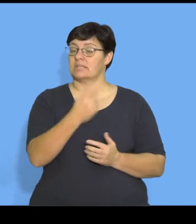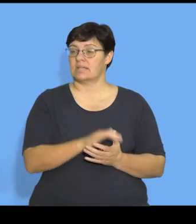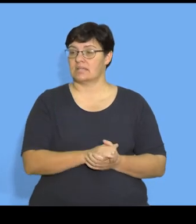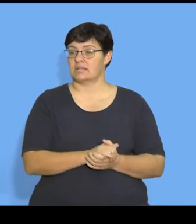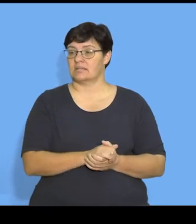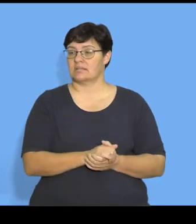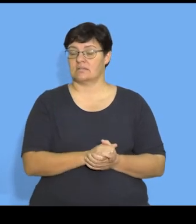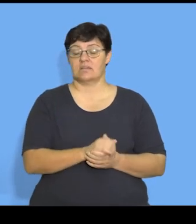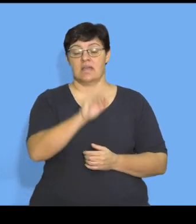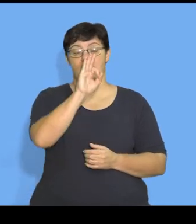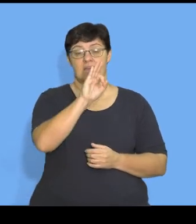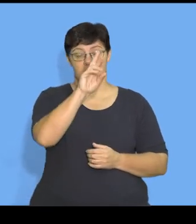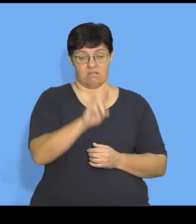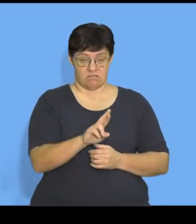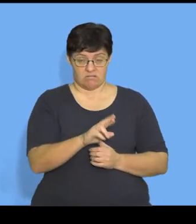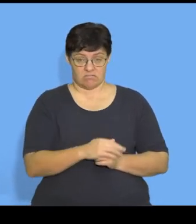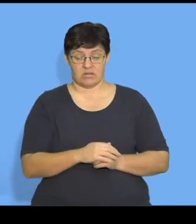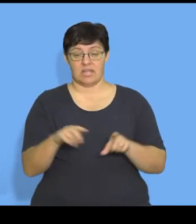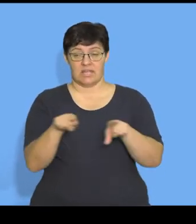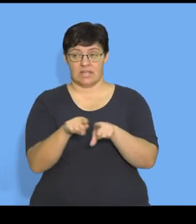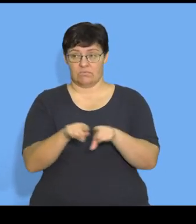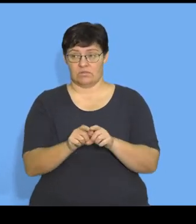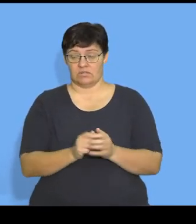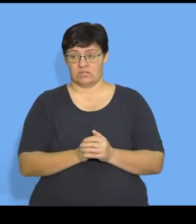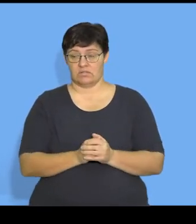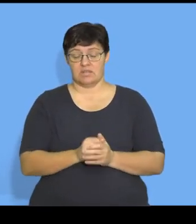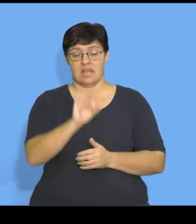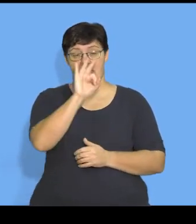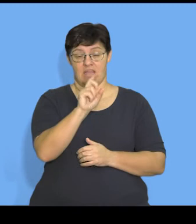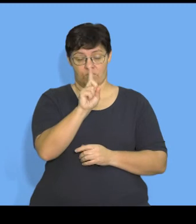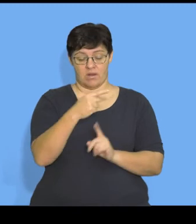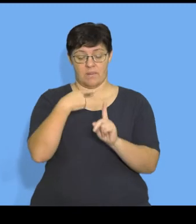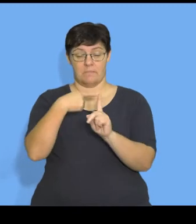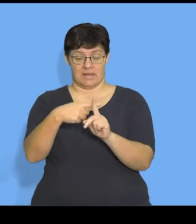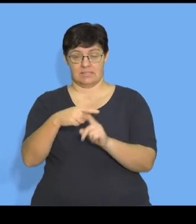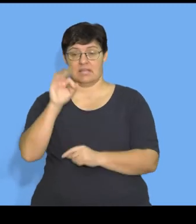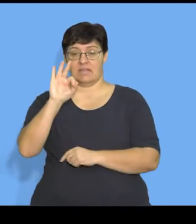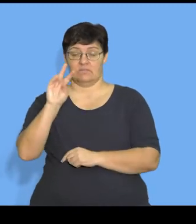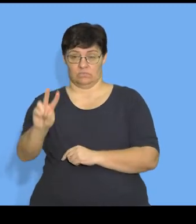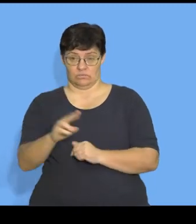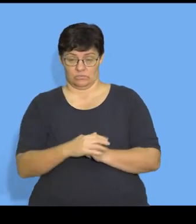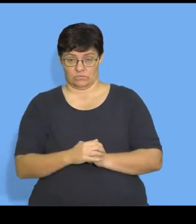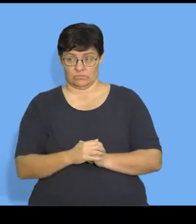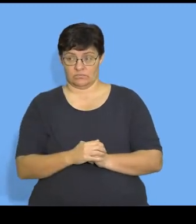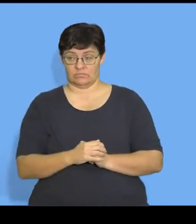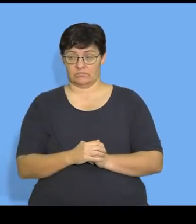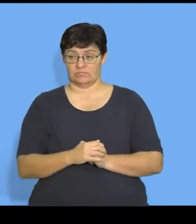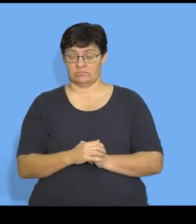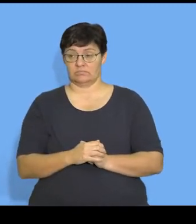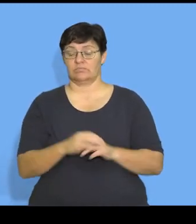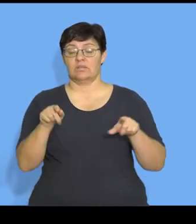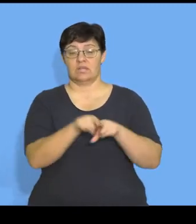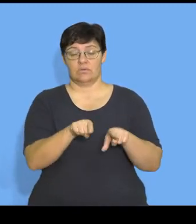my resultant force is my first force plus my second